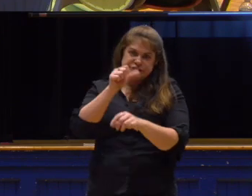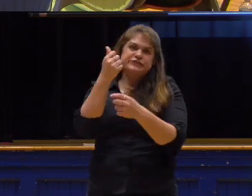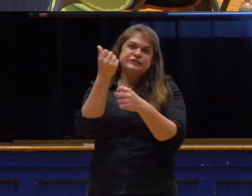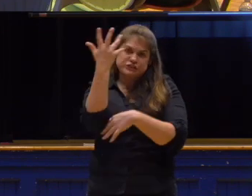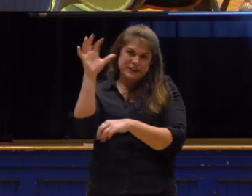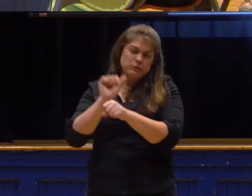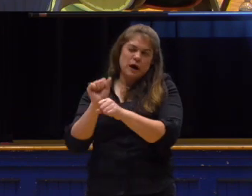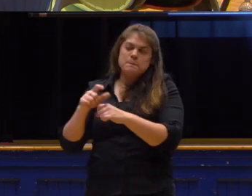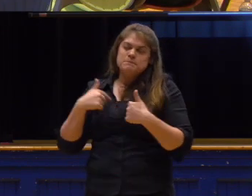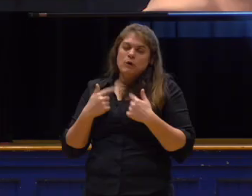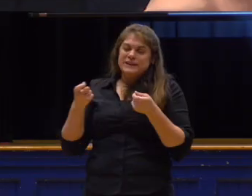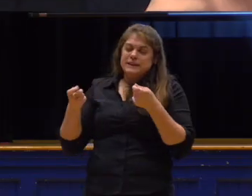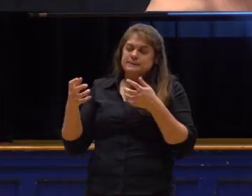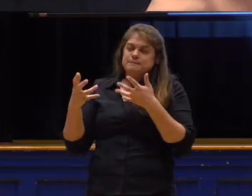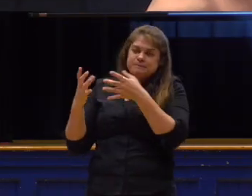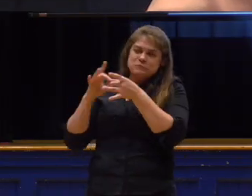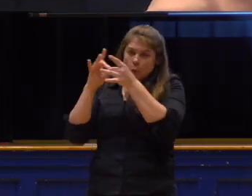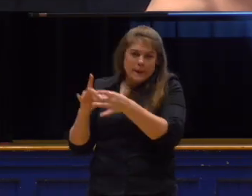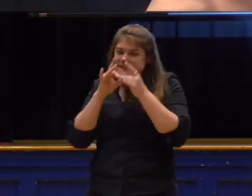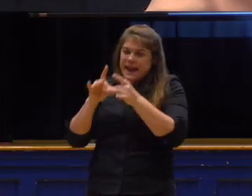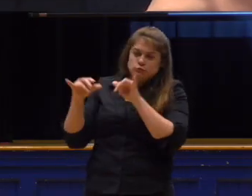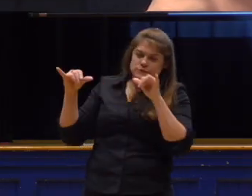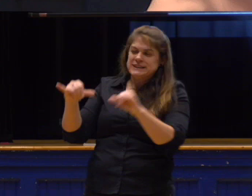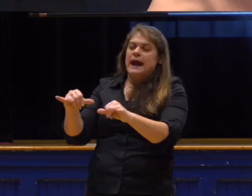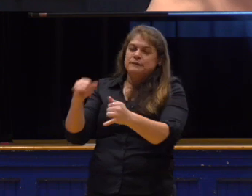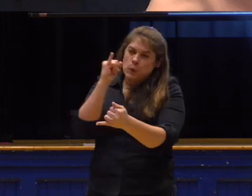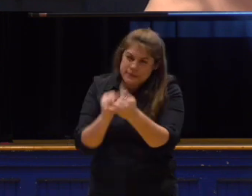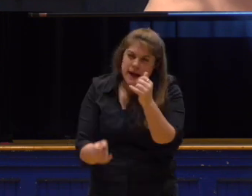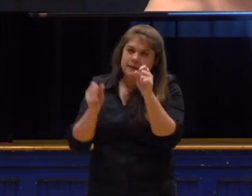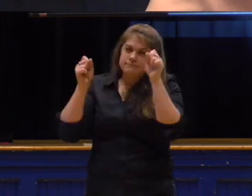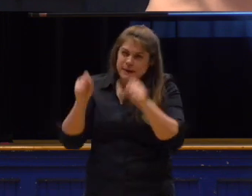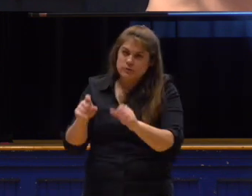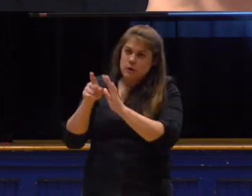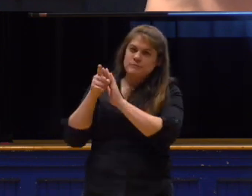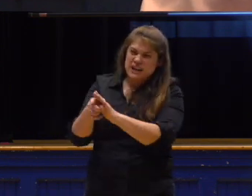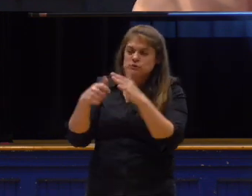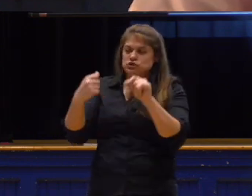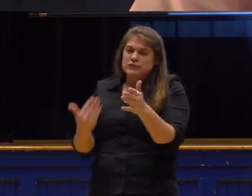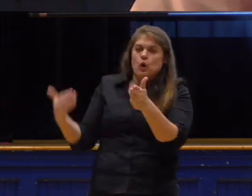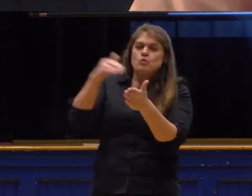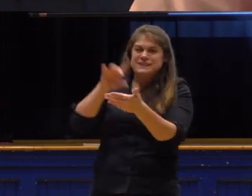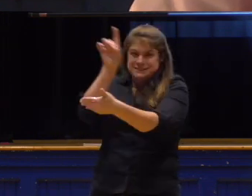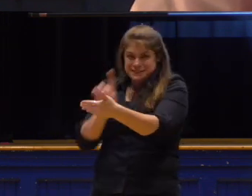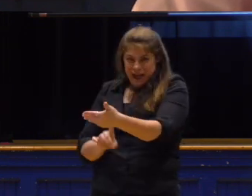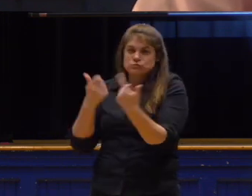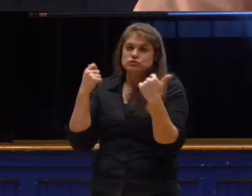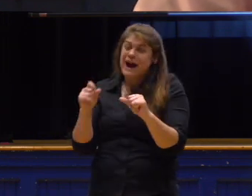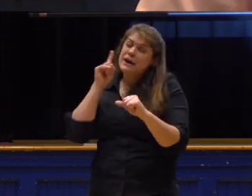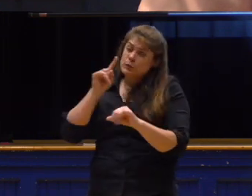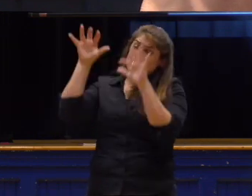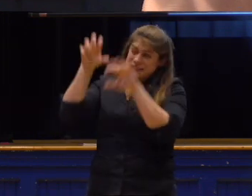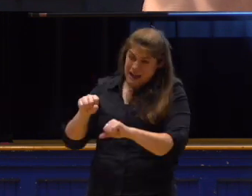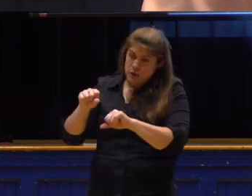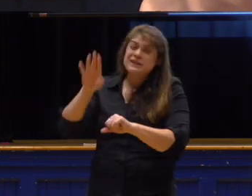made arrangements for that to stay until the last possible date when we actually get in there to redesign that. Thank you. It will be coming Not bad. down. It will